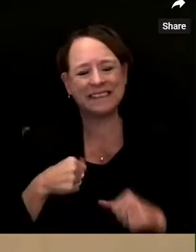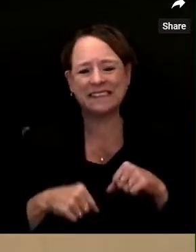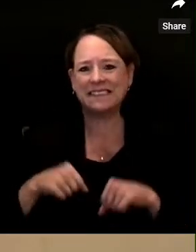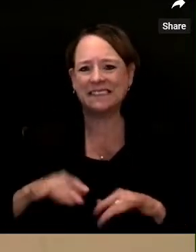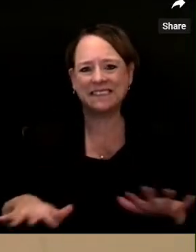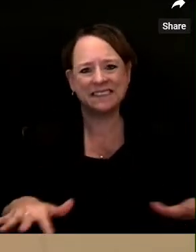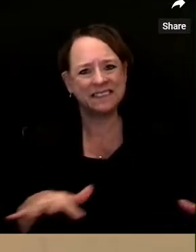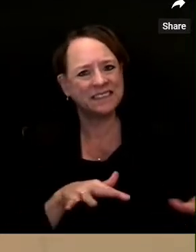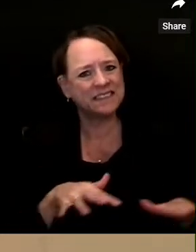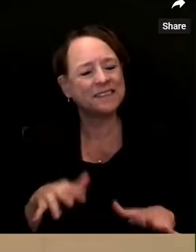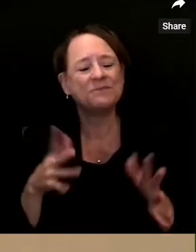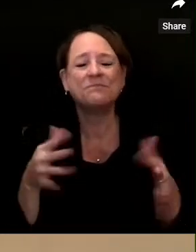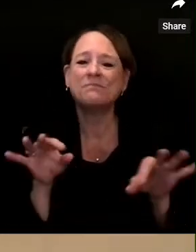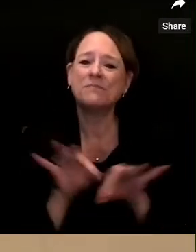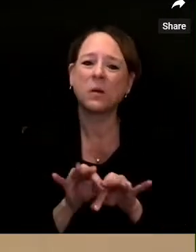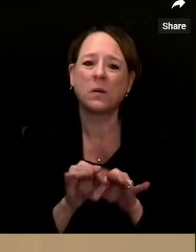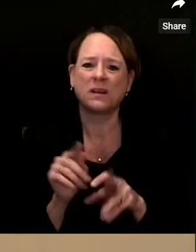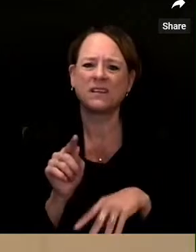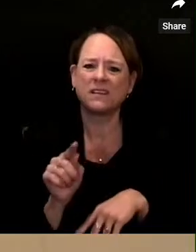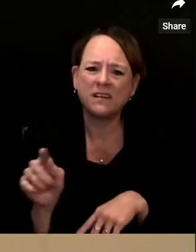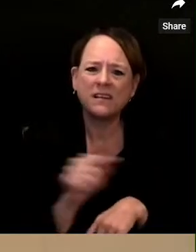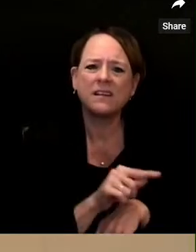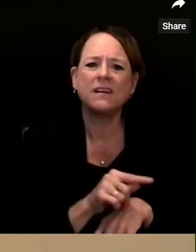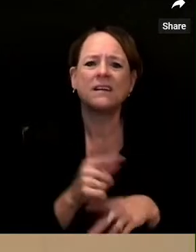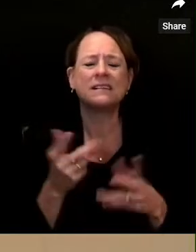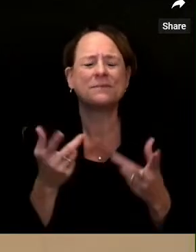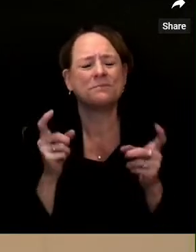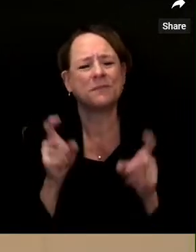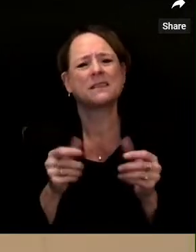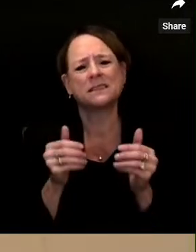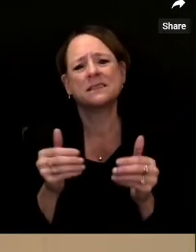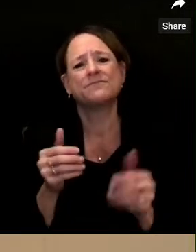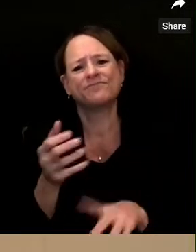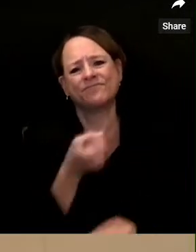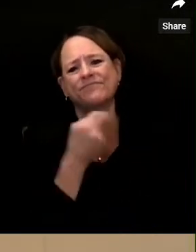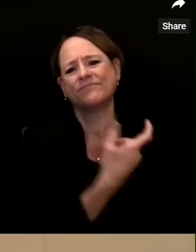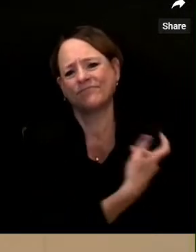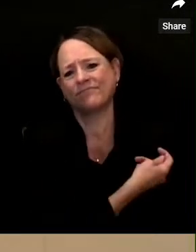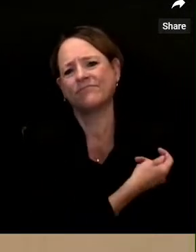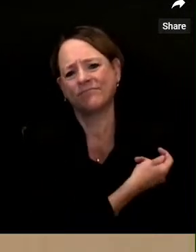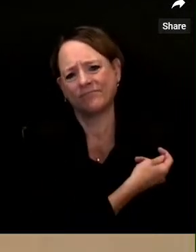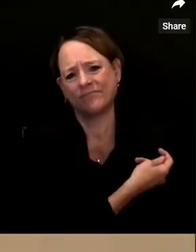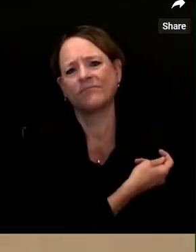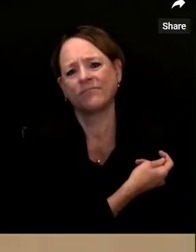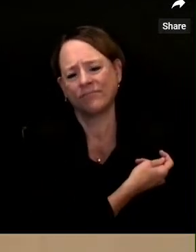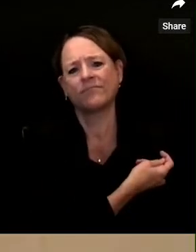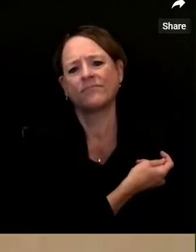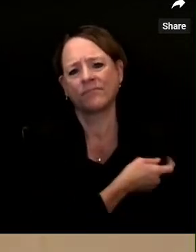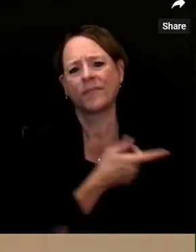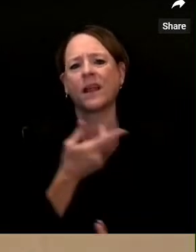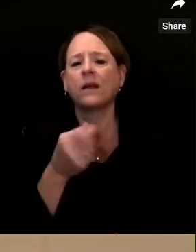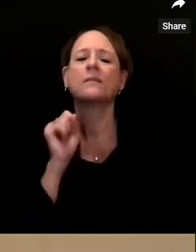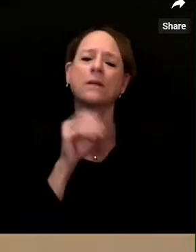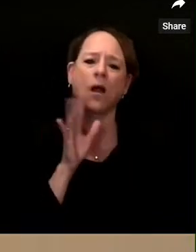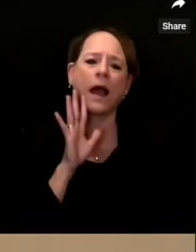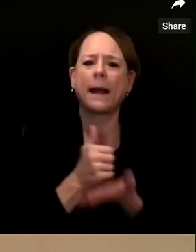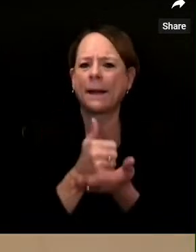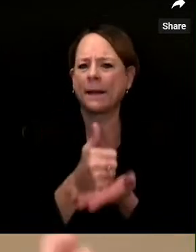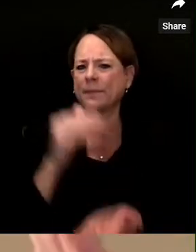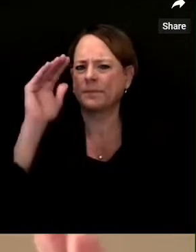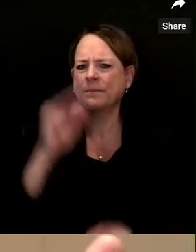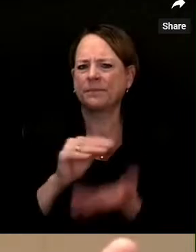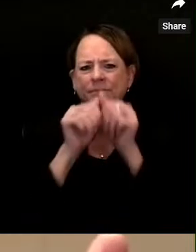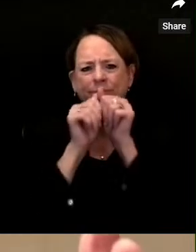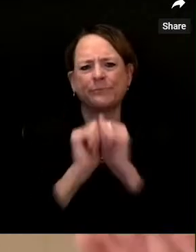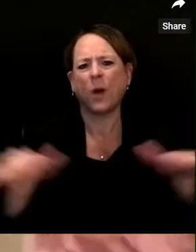maximize vaccination, we have the best chance of minimizing this surge. But where we are right now is on the uphill. When you look at curves,